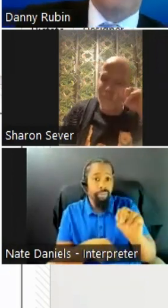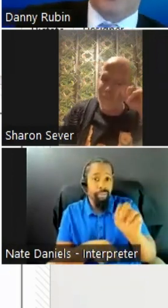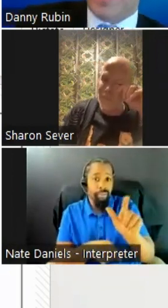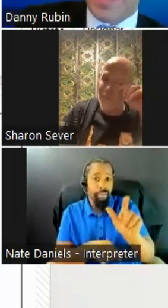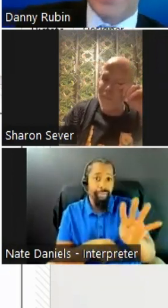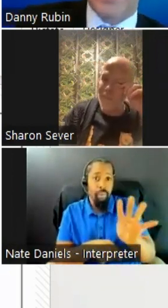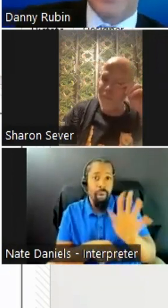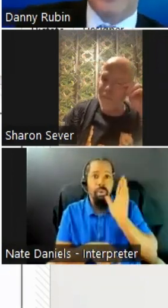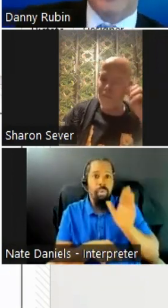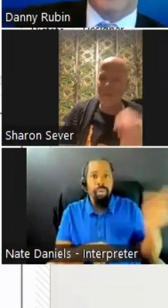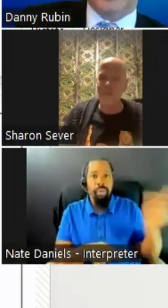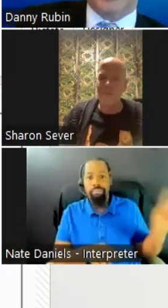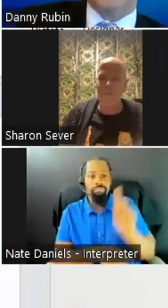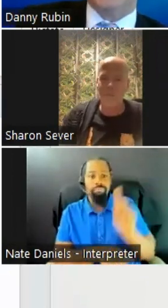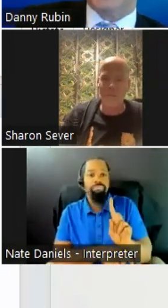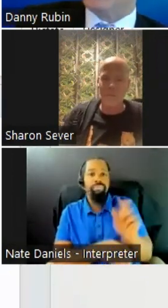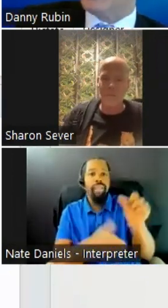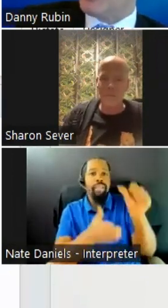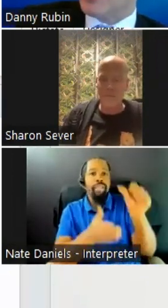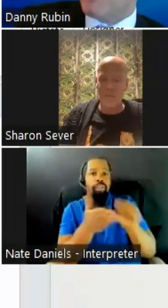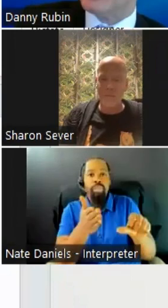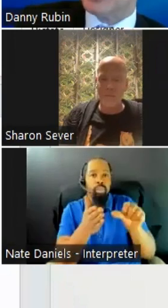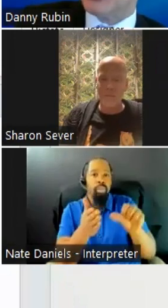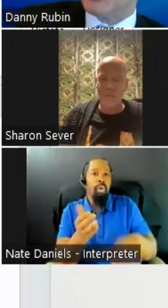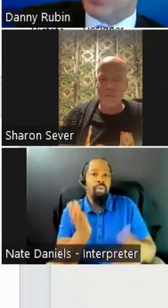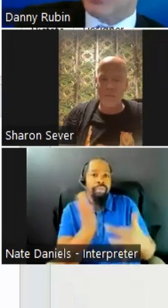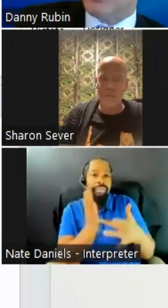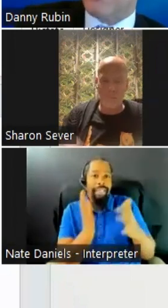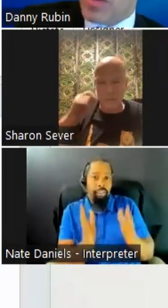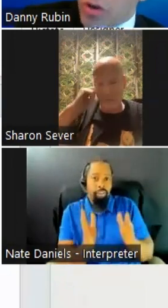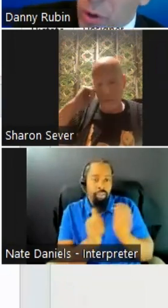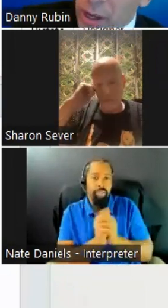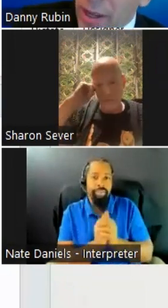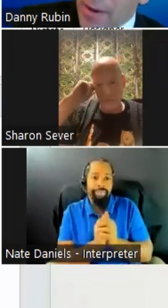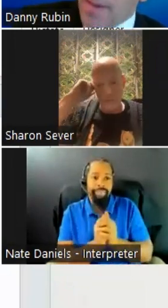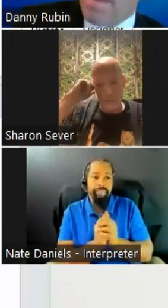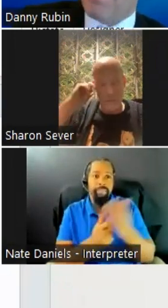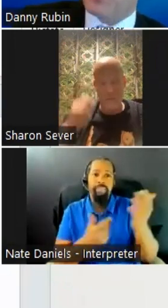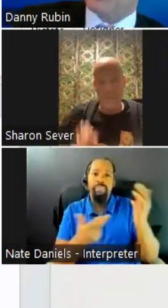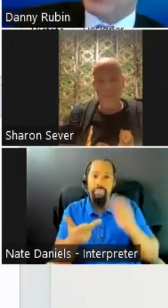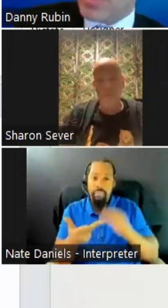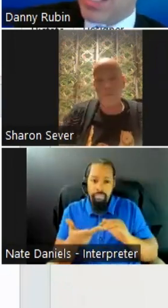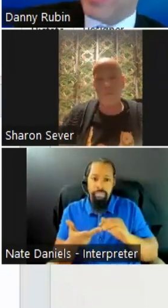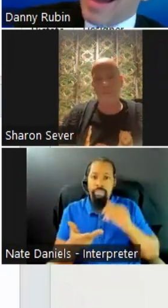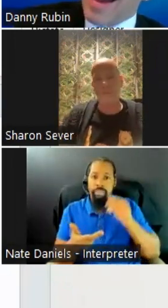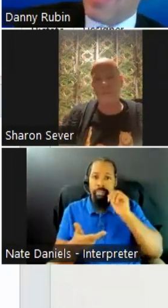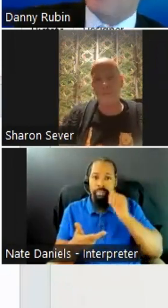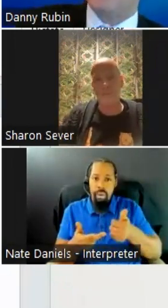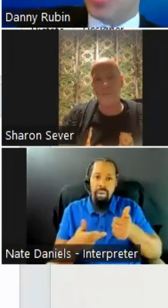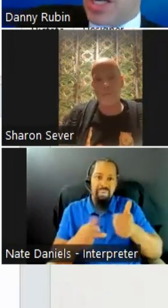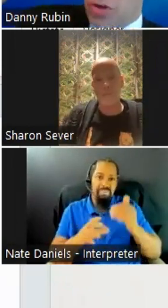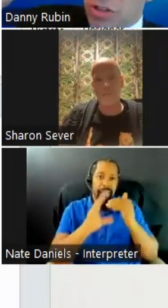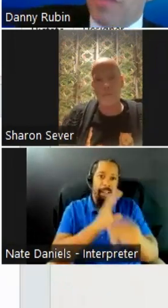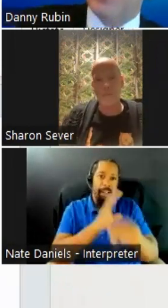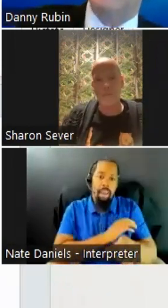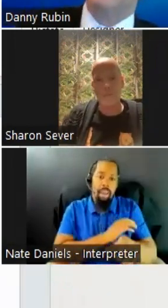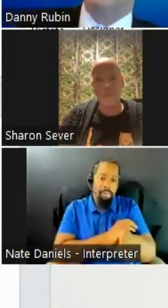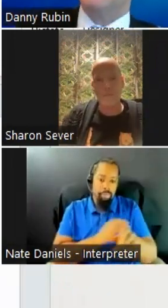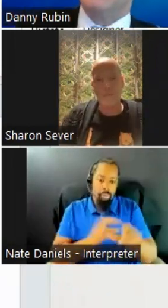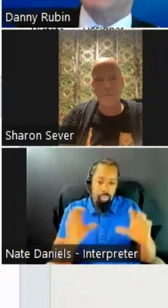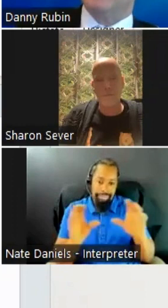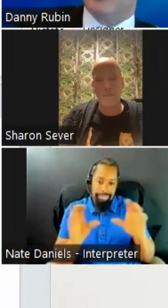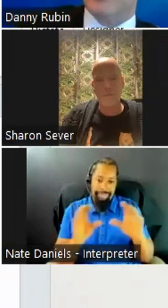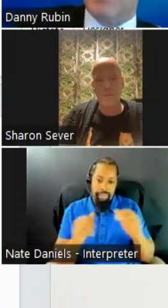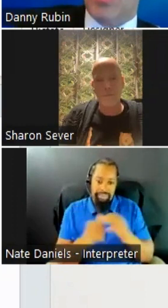an eye out for that. There's a certificate coming to you tomorrow. If you were here today live, you'll see a